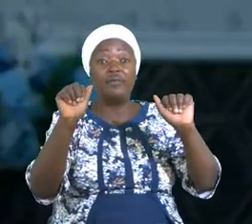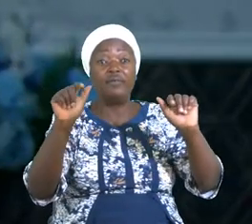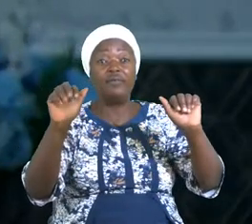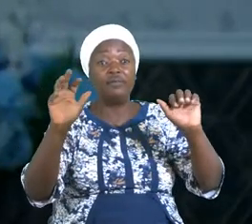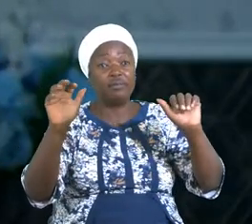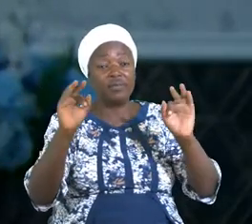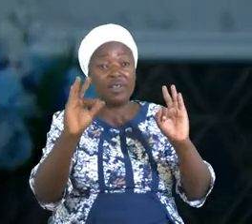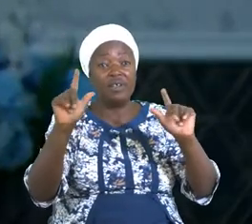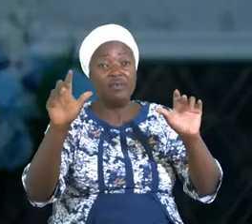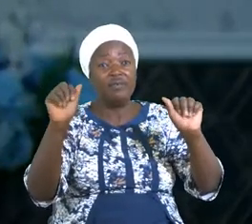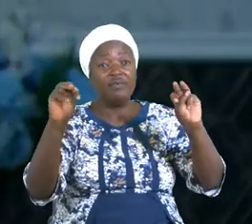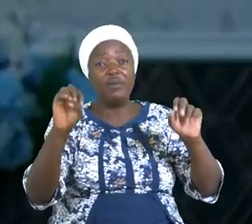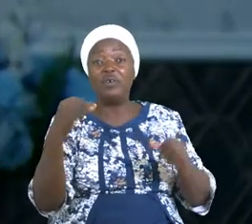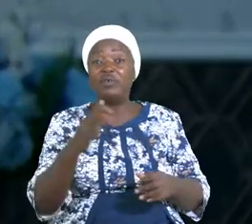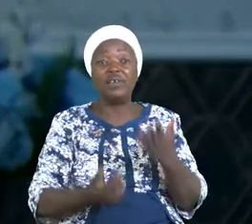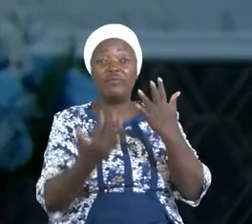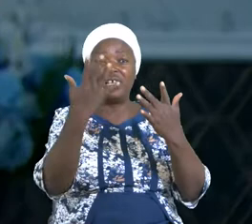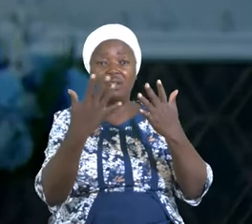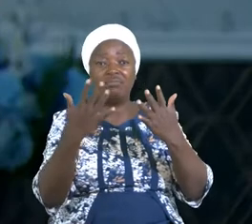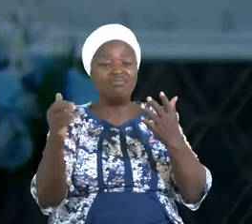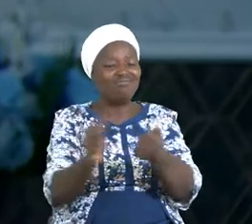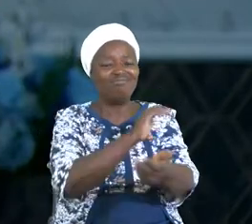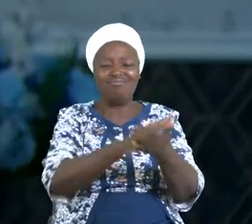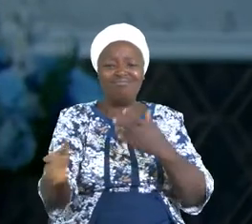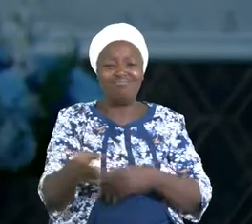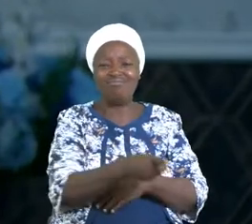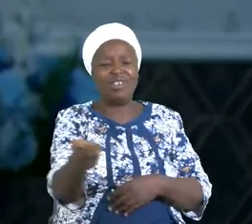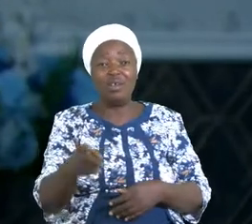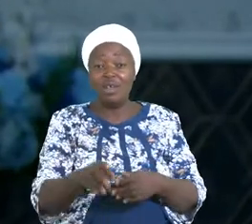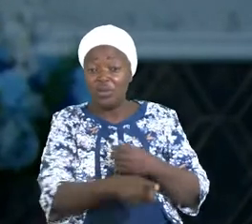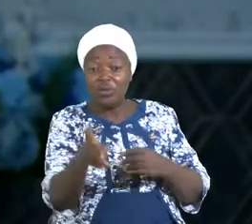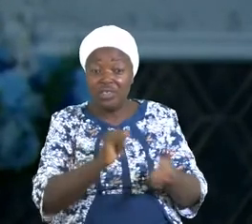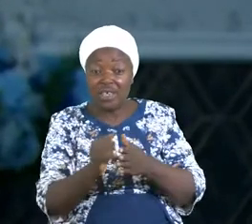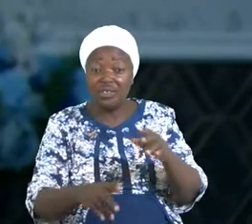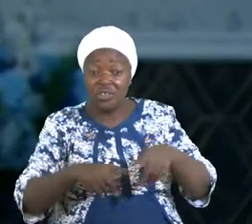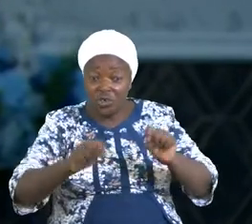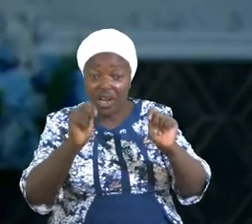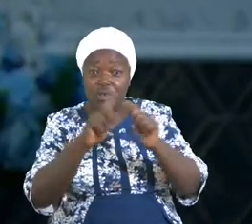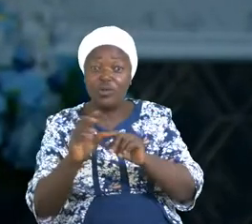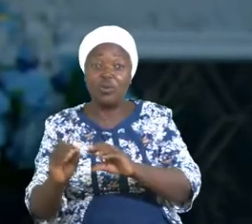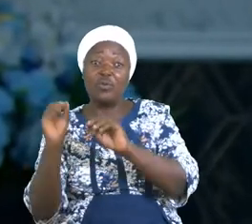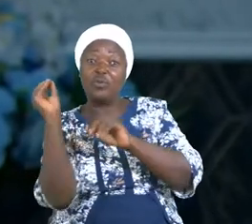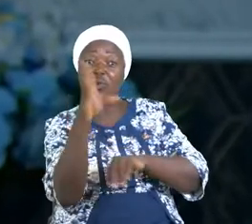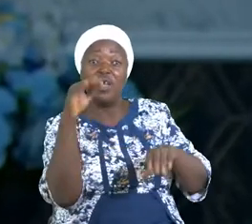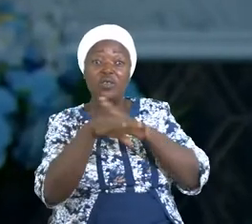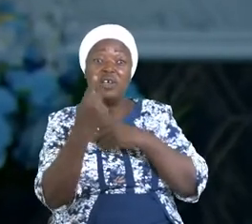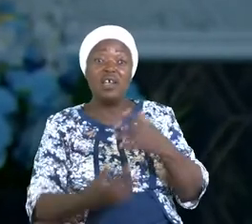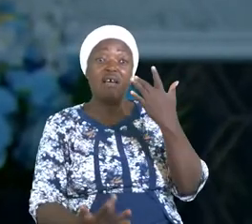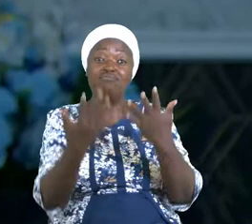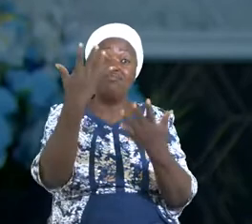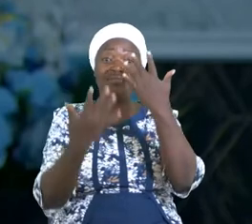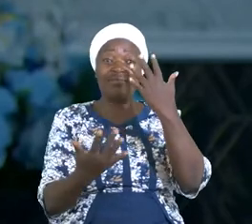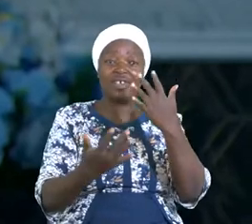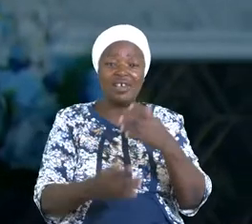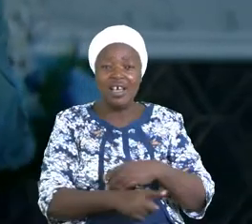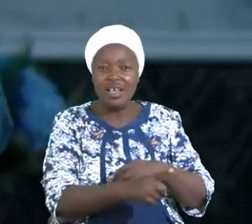them. Those who try to throw you into their furnace, they will